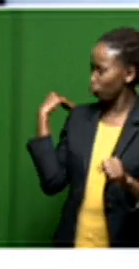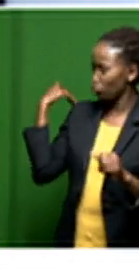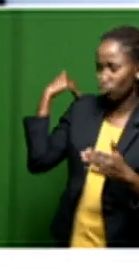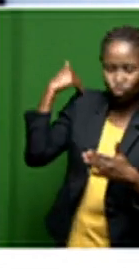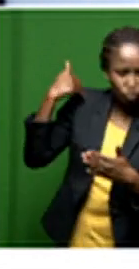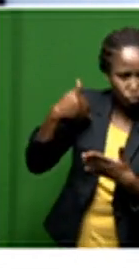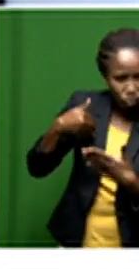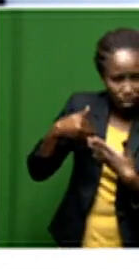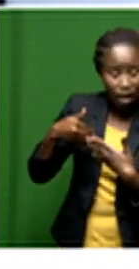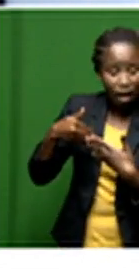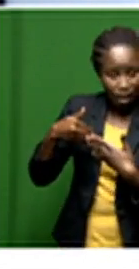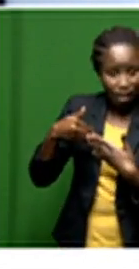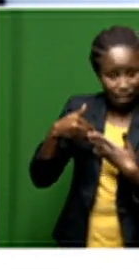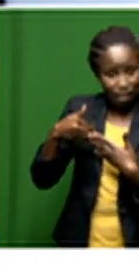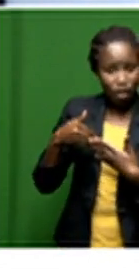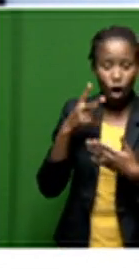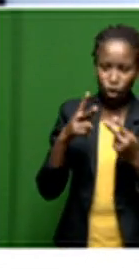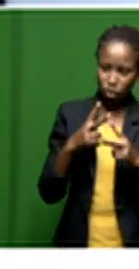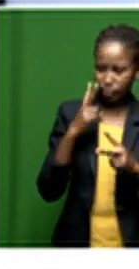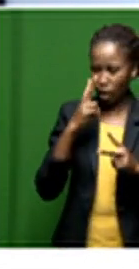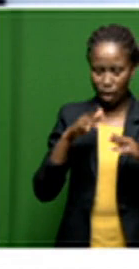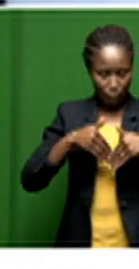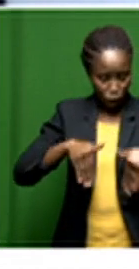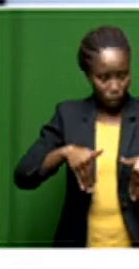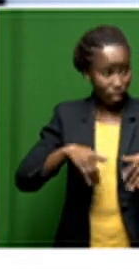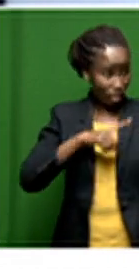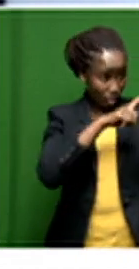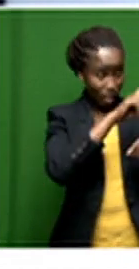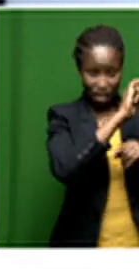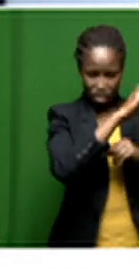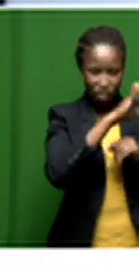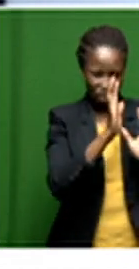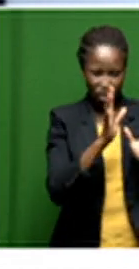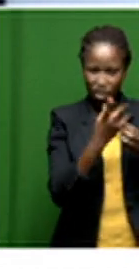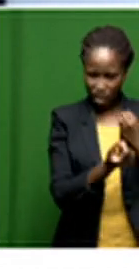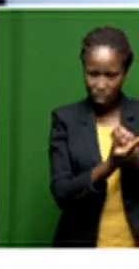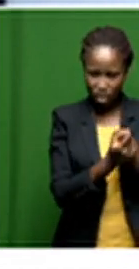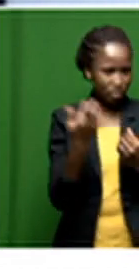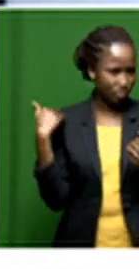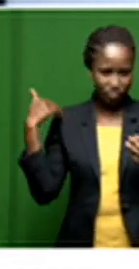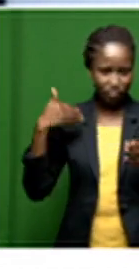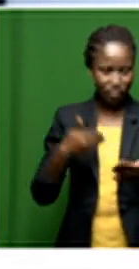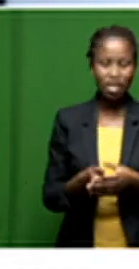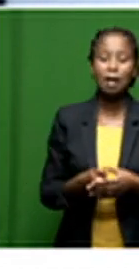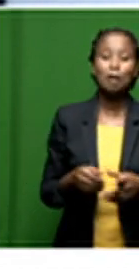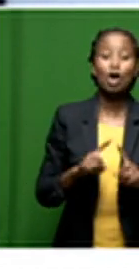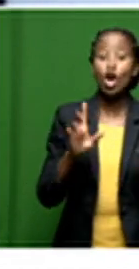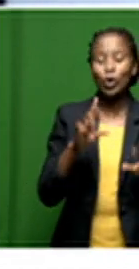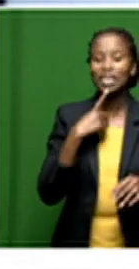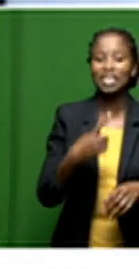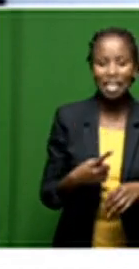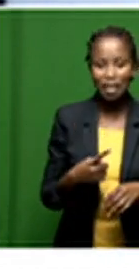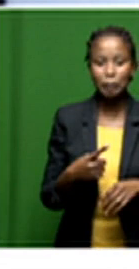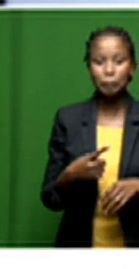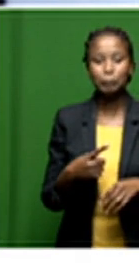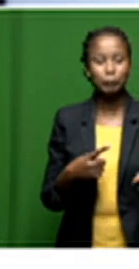contested, and the integrity and the impartiality of the IEC intact. Now, which is not to say that the IEC is